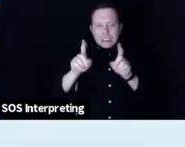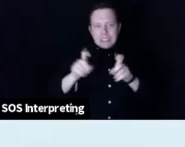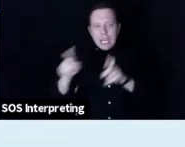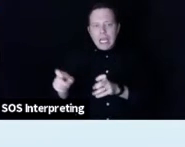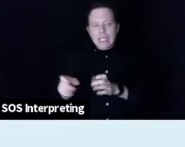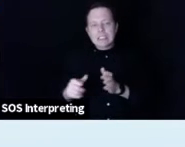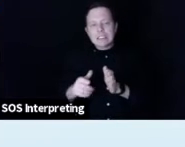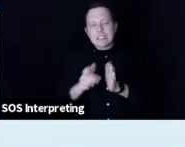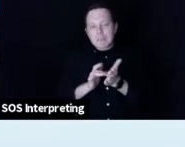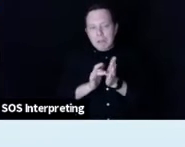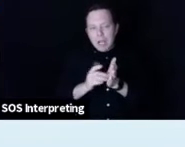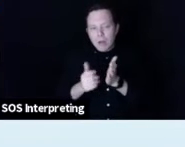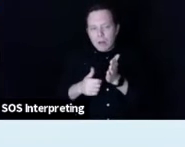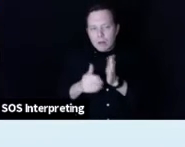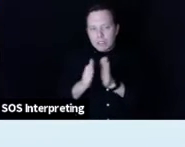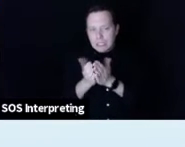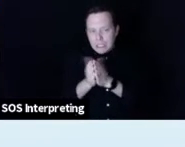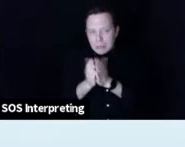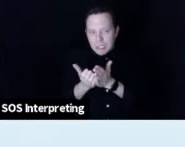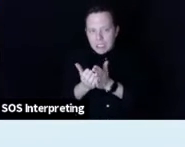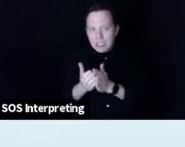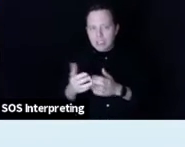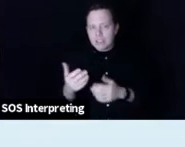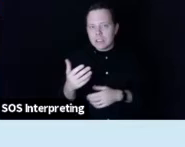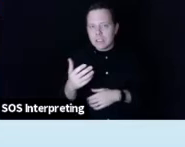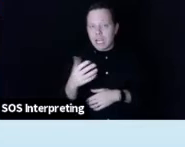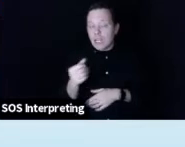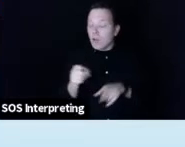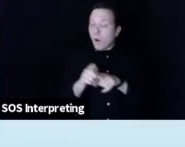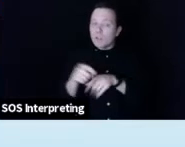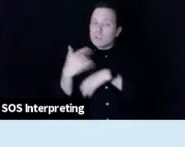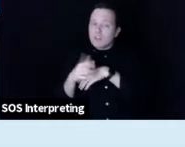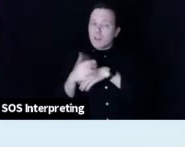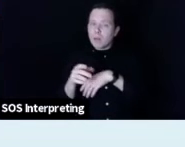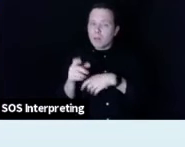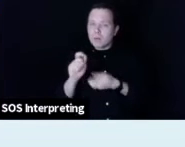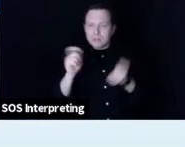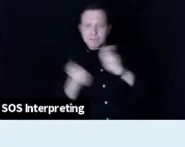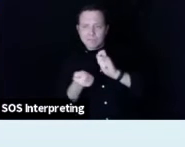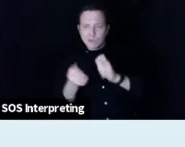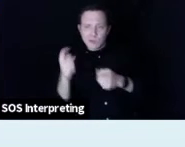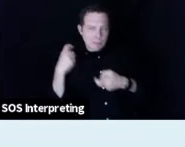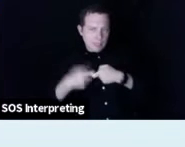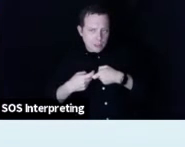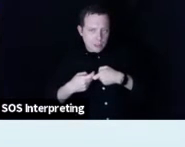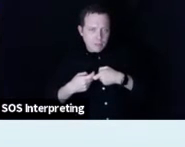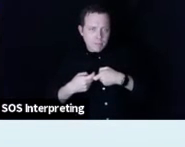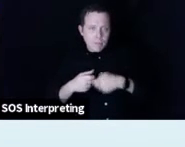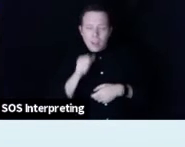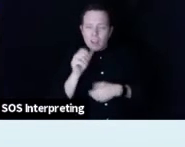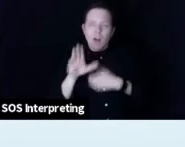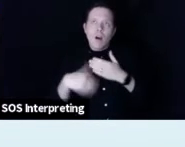healthy resources. And this page is available in Spanish. Not all of the pages